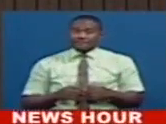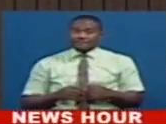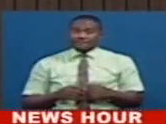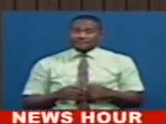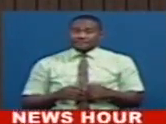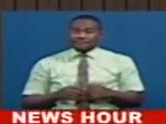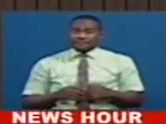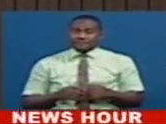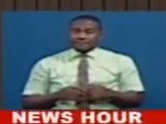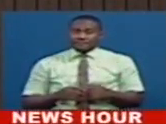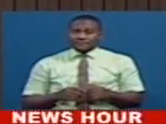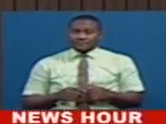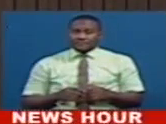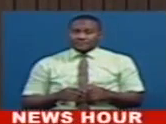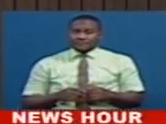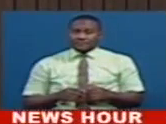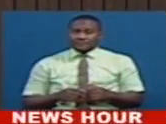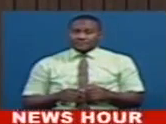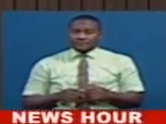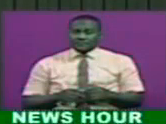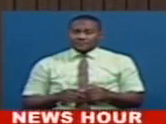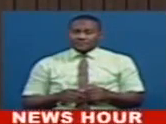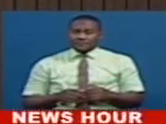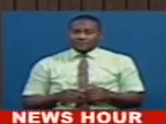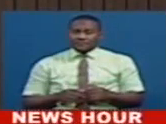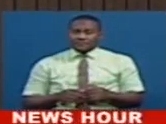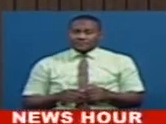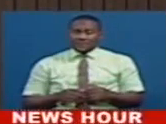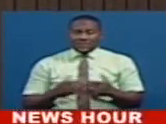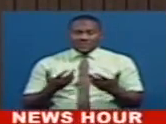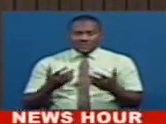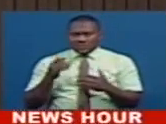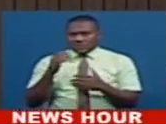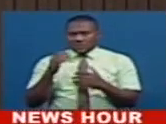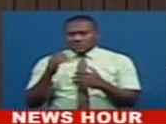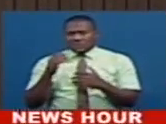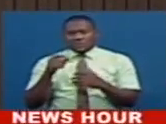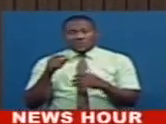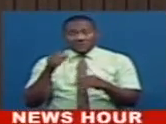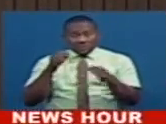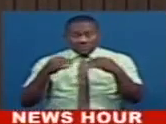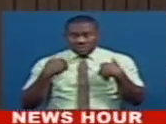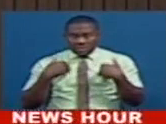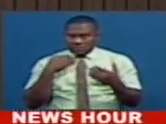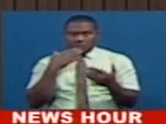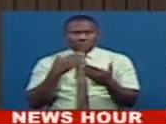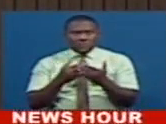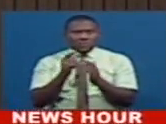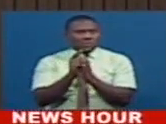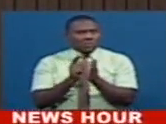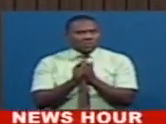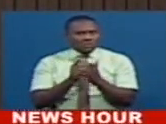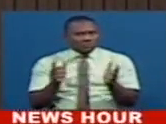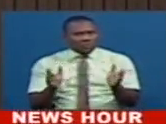ends of criminal law, which is essential to promote peace, security, and order within